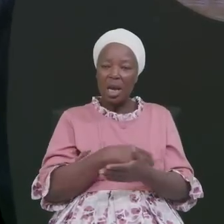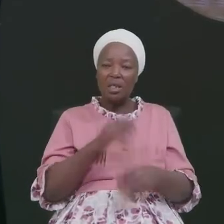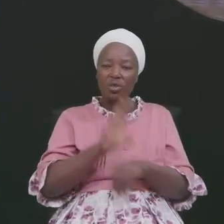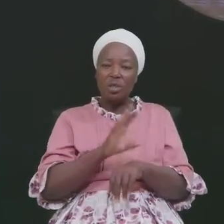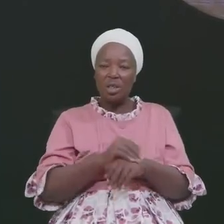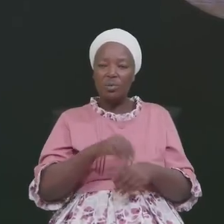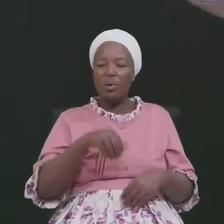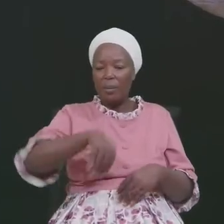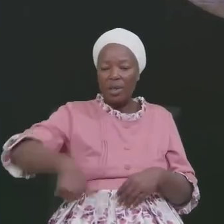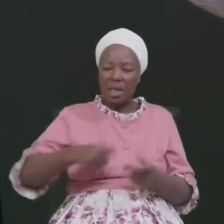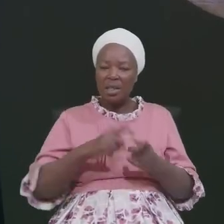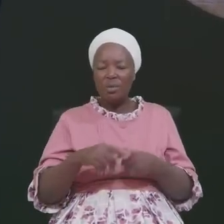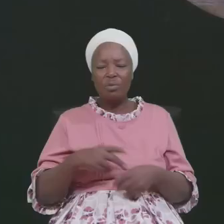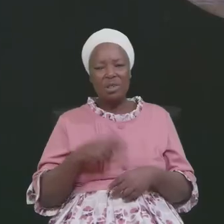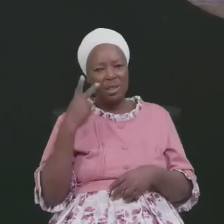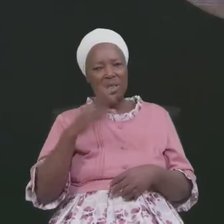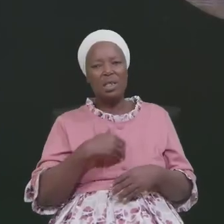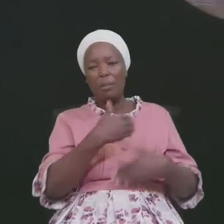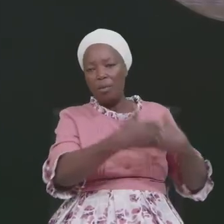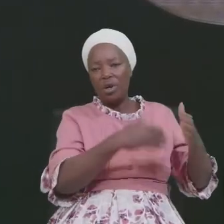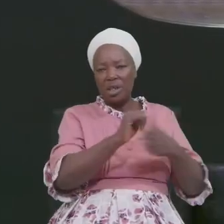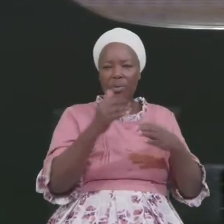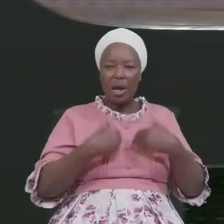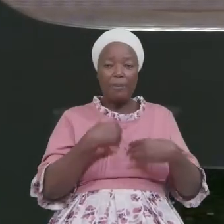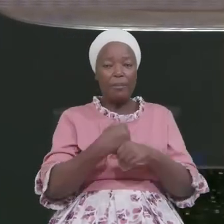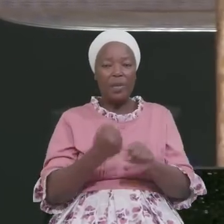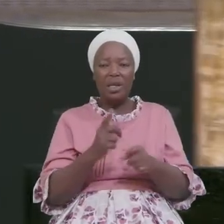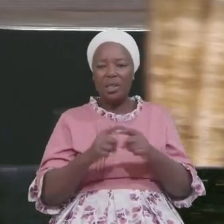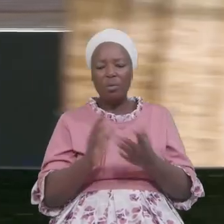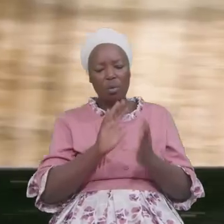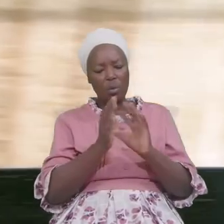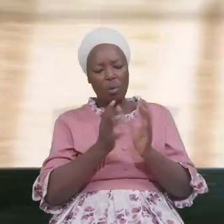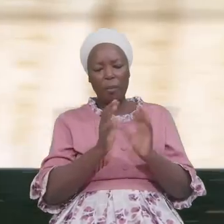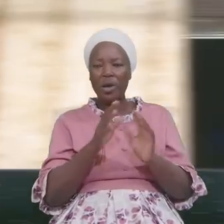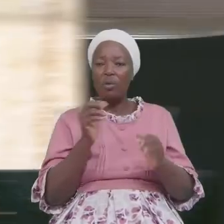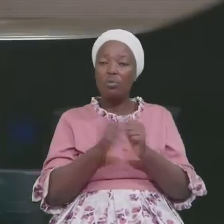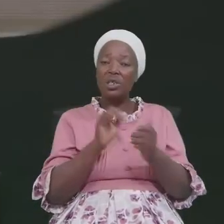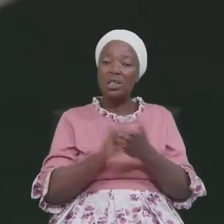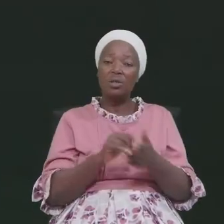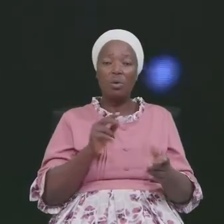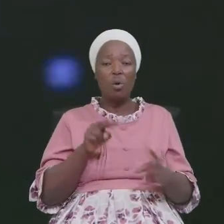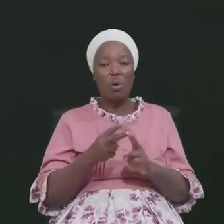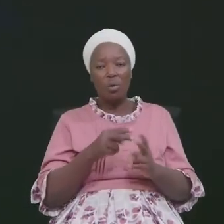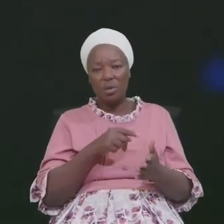at the progress we had made, and we compare with that or with this, and we say, it's